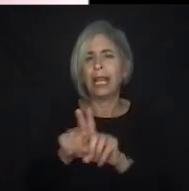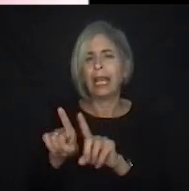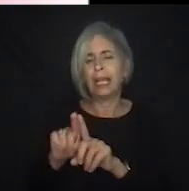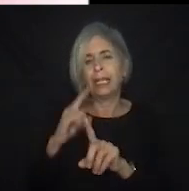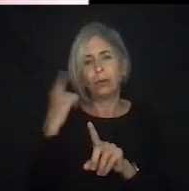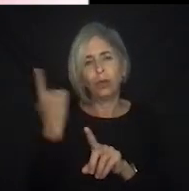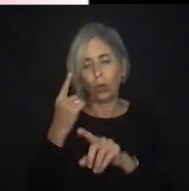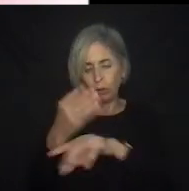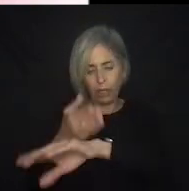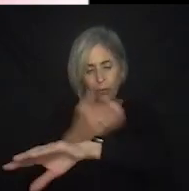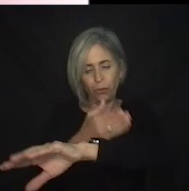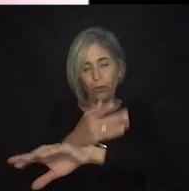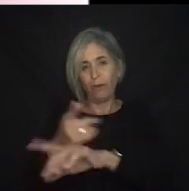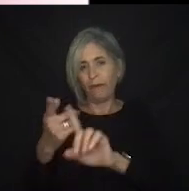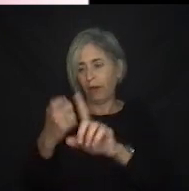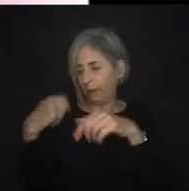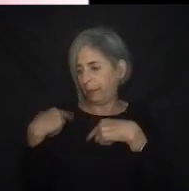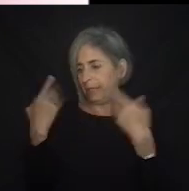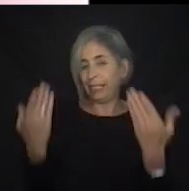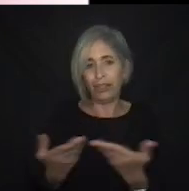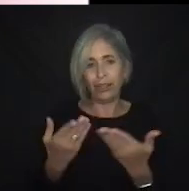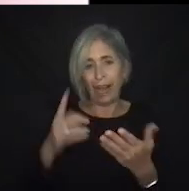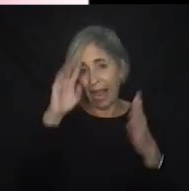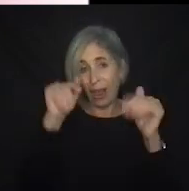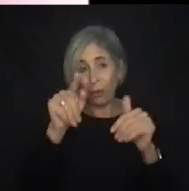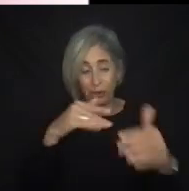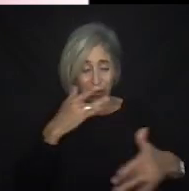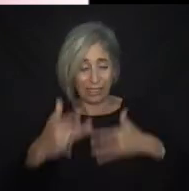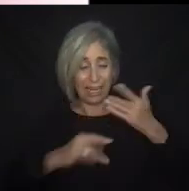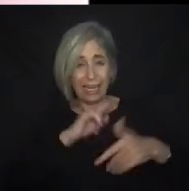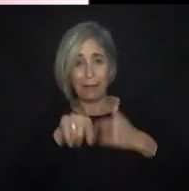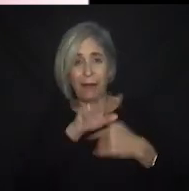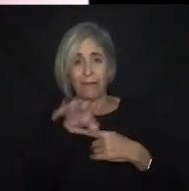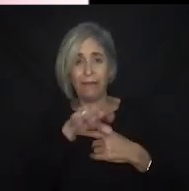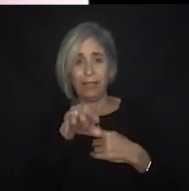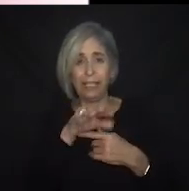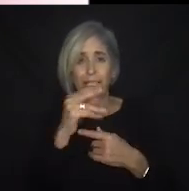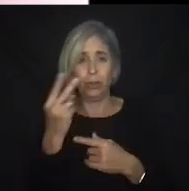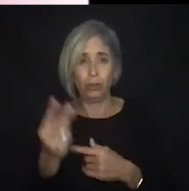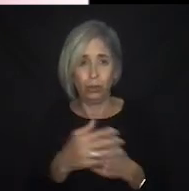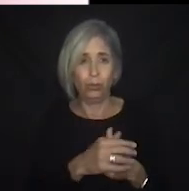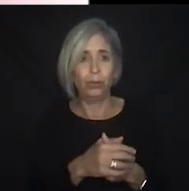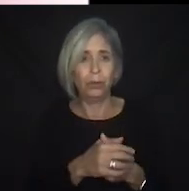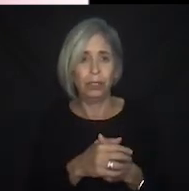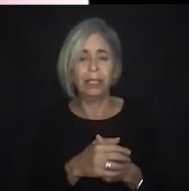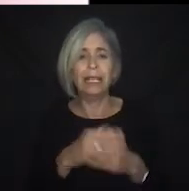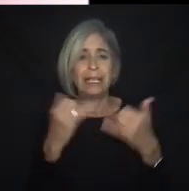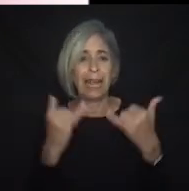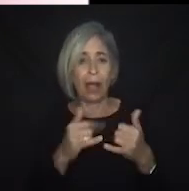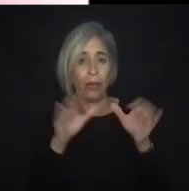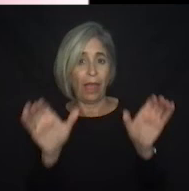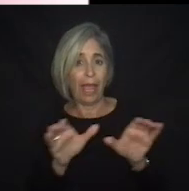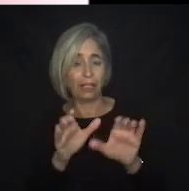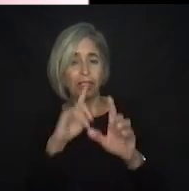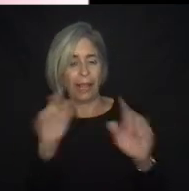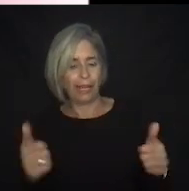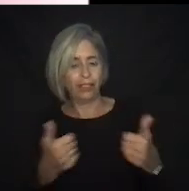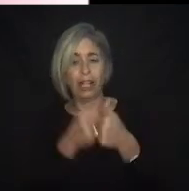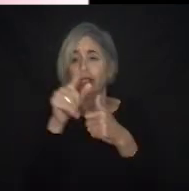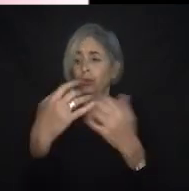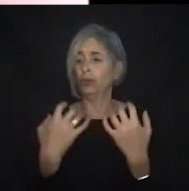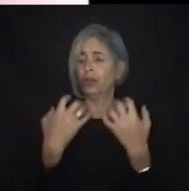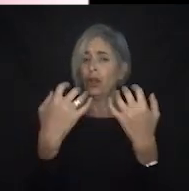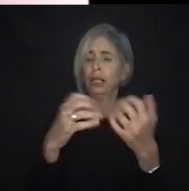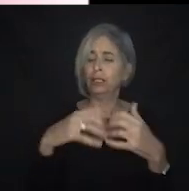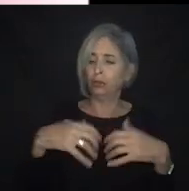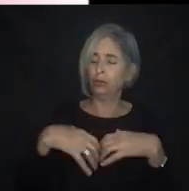it's only going to get better from here. I hope this talk made you excited about video too. So now that you've seen it in action, I challenge those of you in the